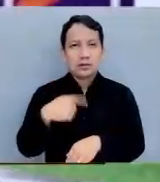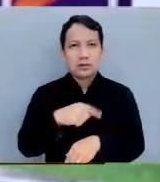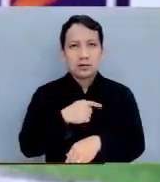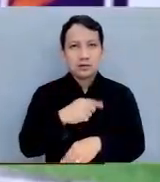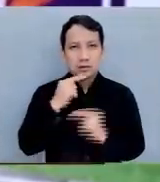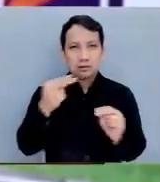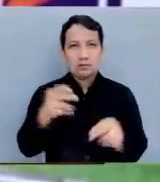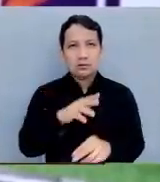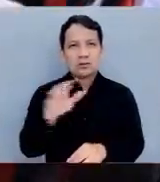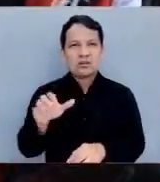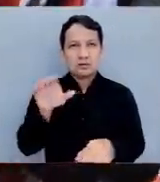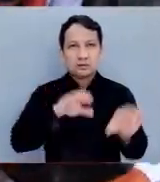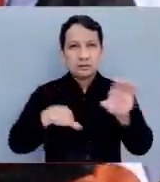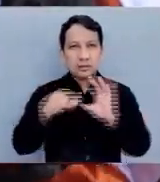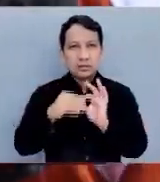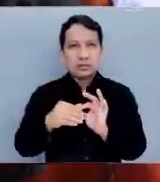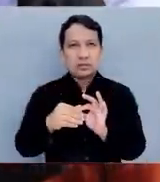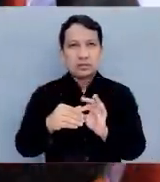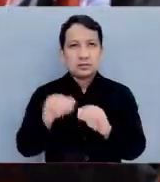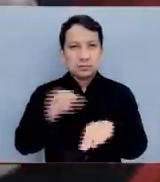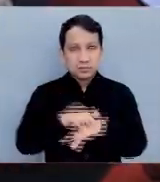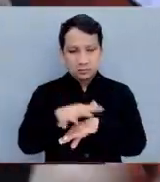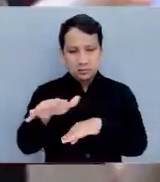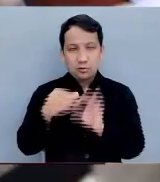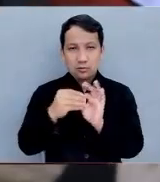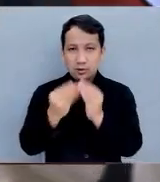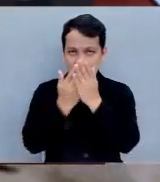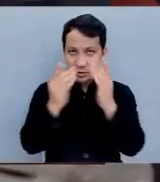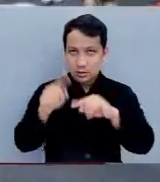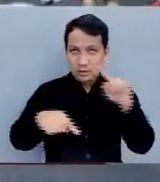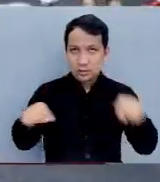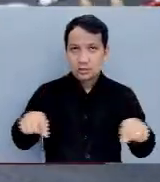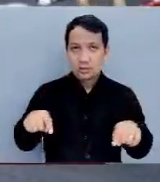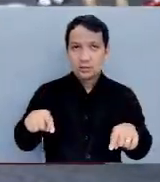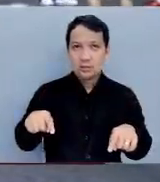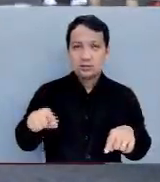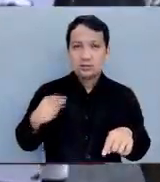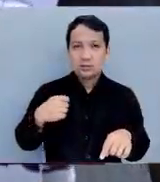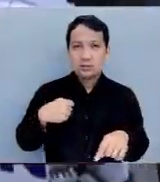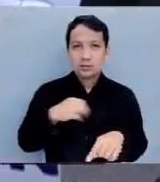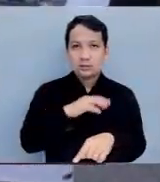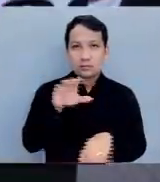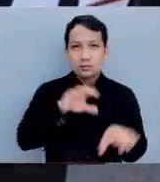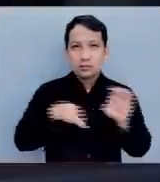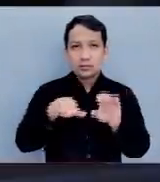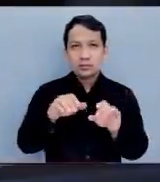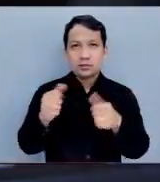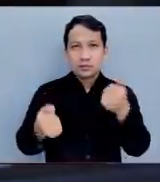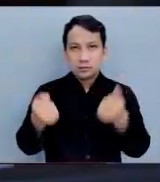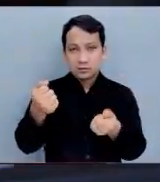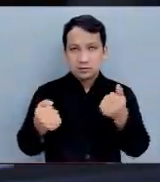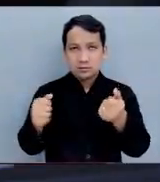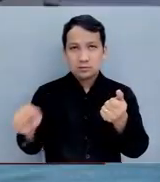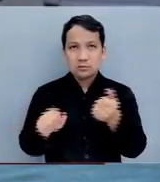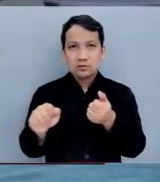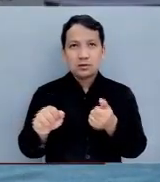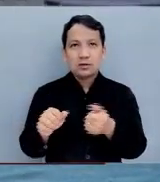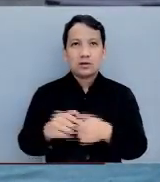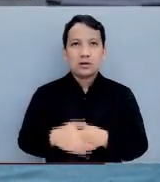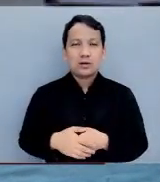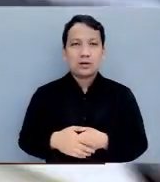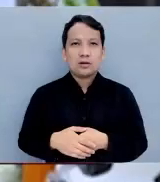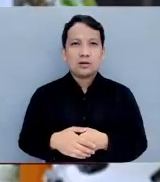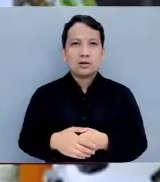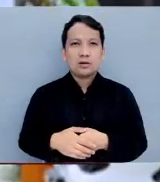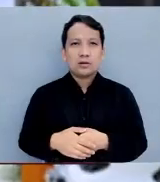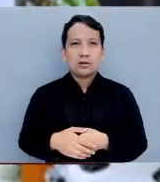Nagbabalik ang celebrities, influencers at iba pang personalities para magpakita ng gilas sa racetrack. On track, just